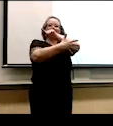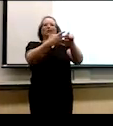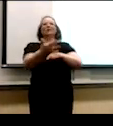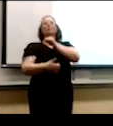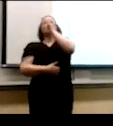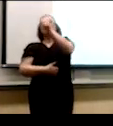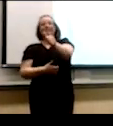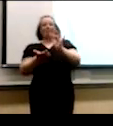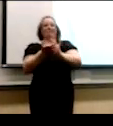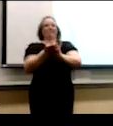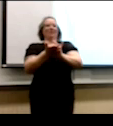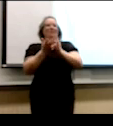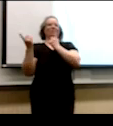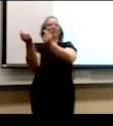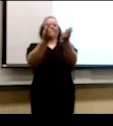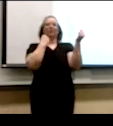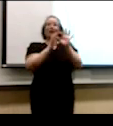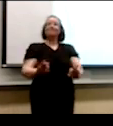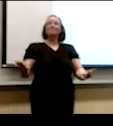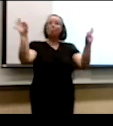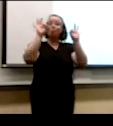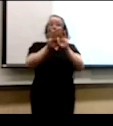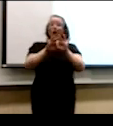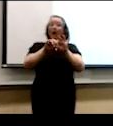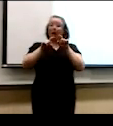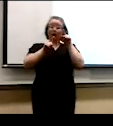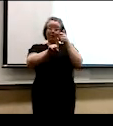in their transitions.